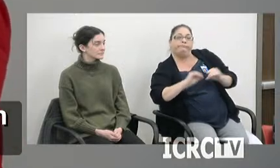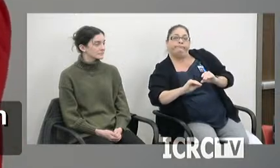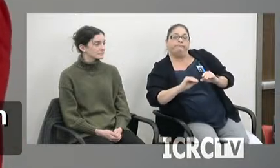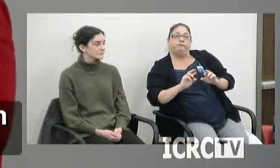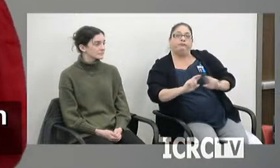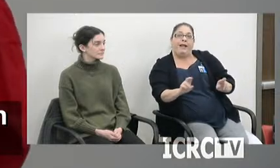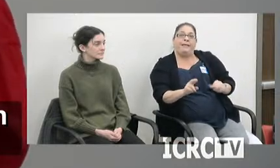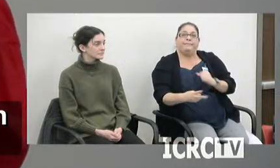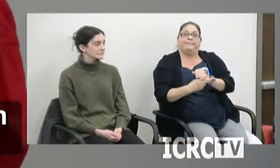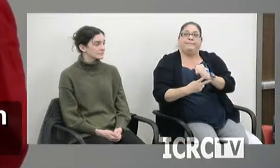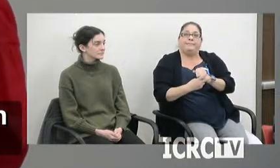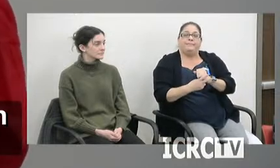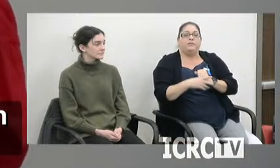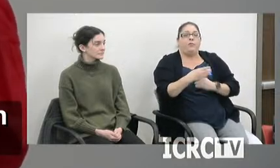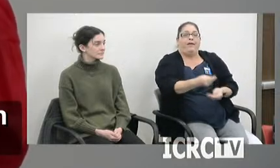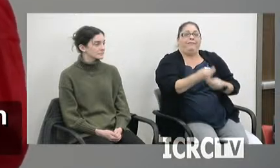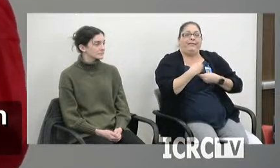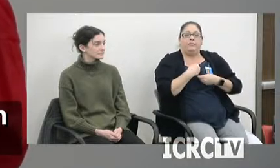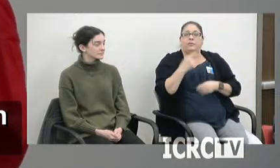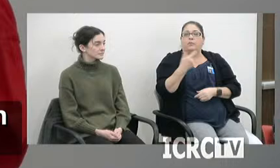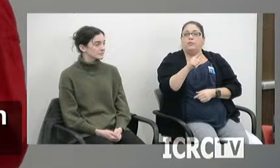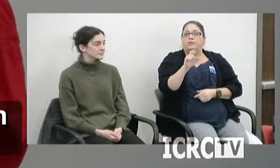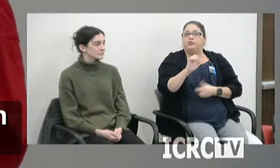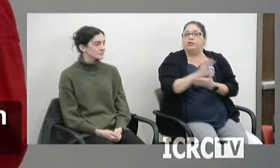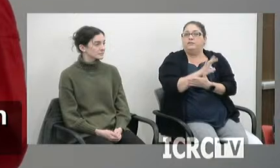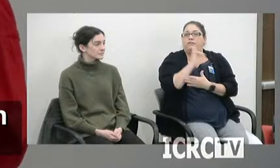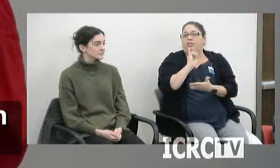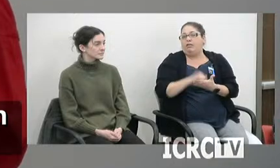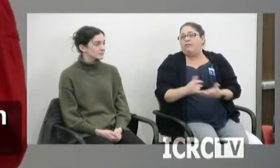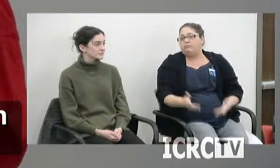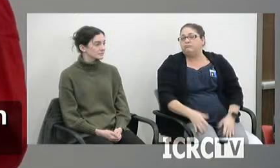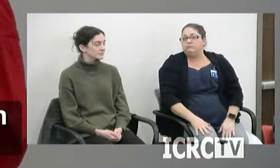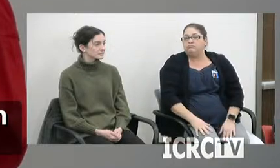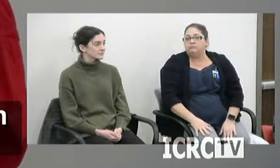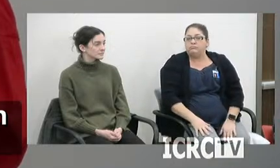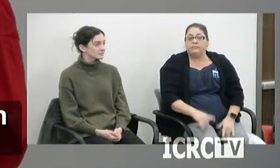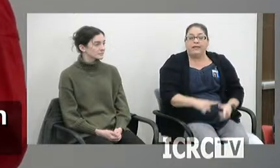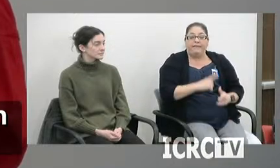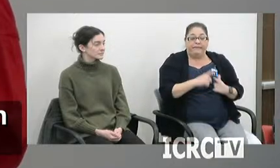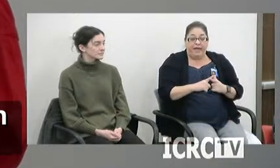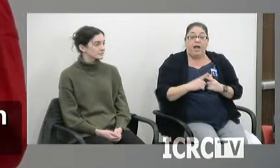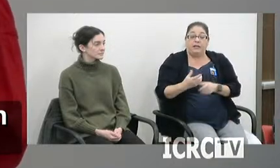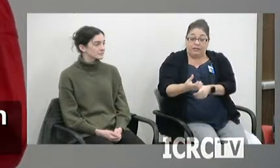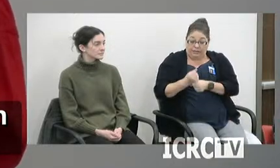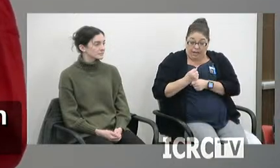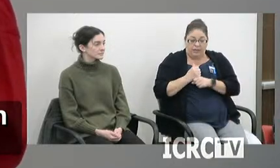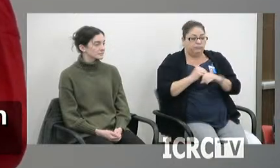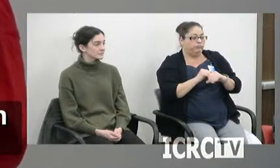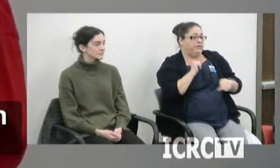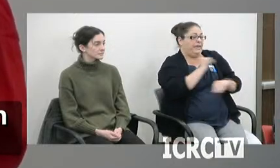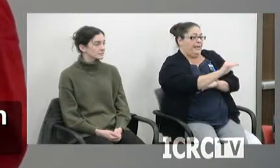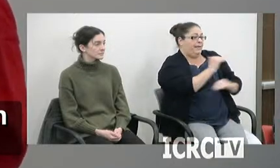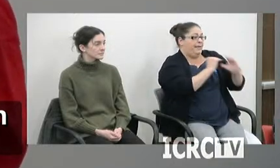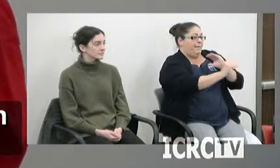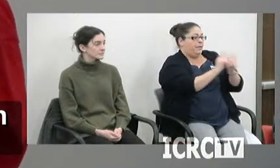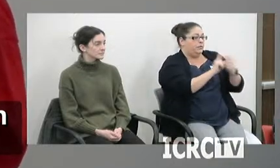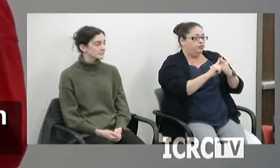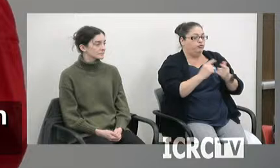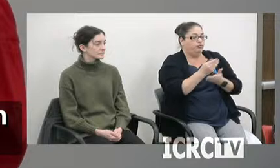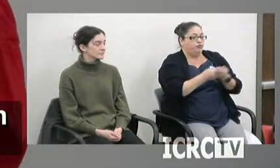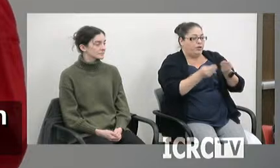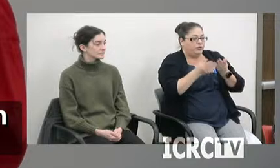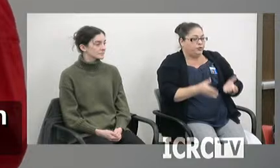So they must turn in a Google Sheet to us, and then I email the treasurer, put in the number of hours that